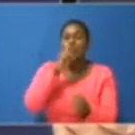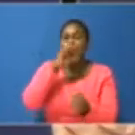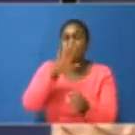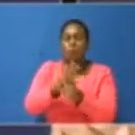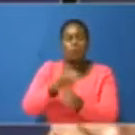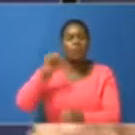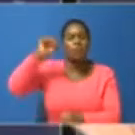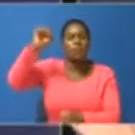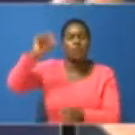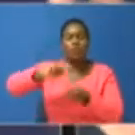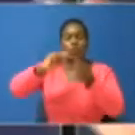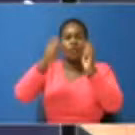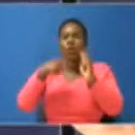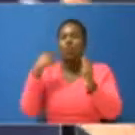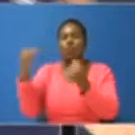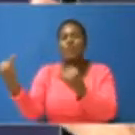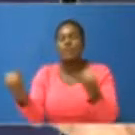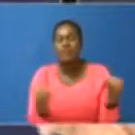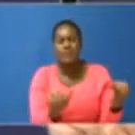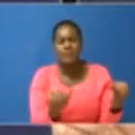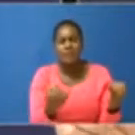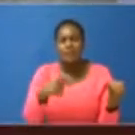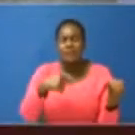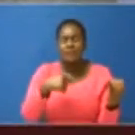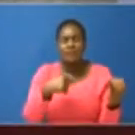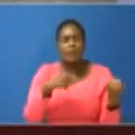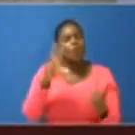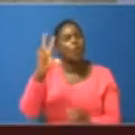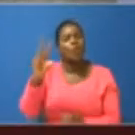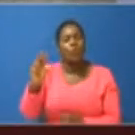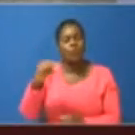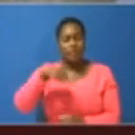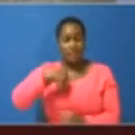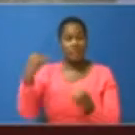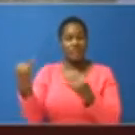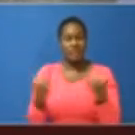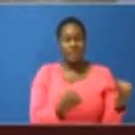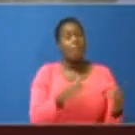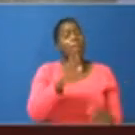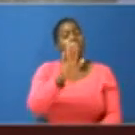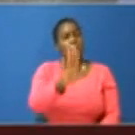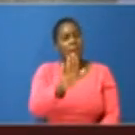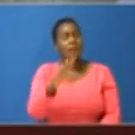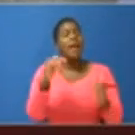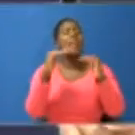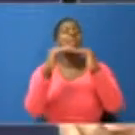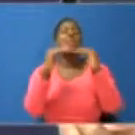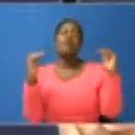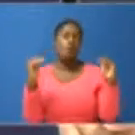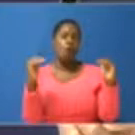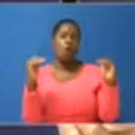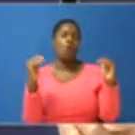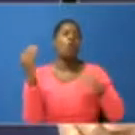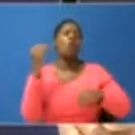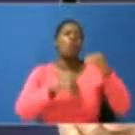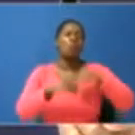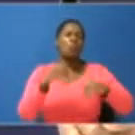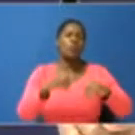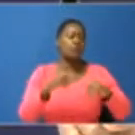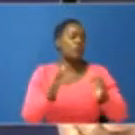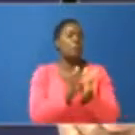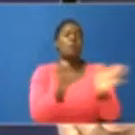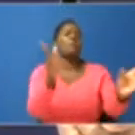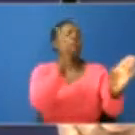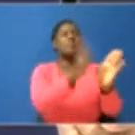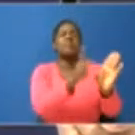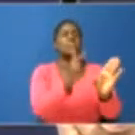political change we invited them for a debate another public party in terms of but i guess yes the level of of contribution was more of a public